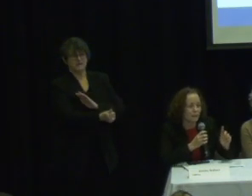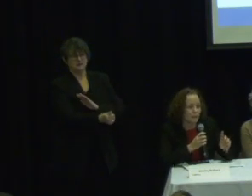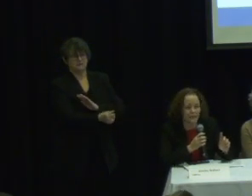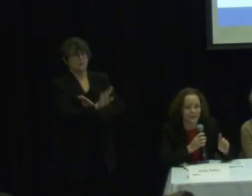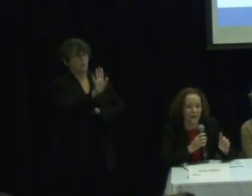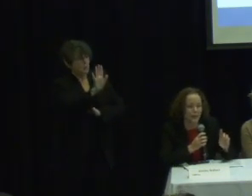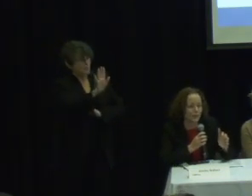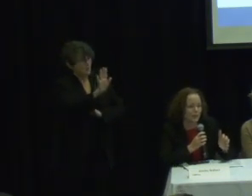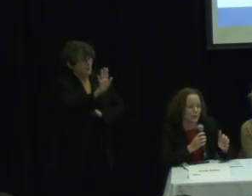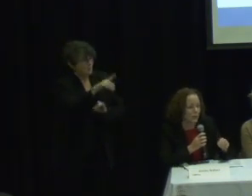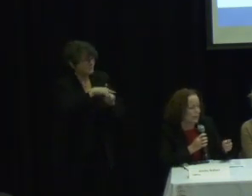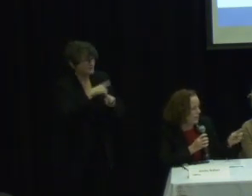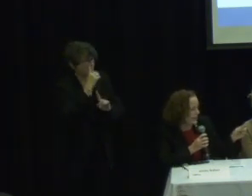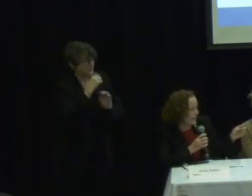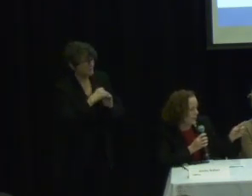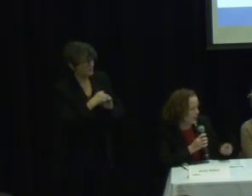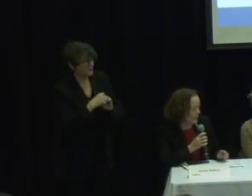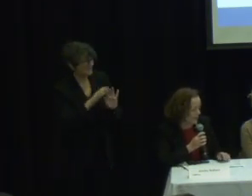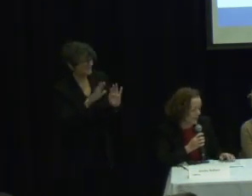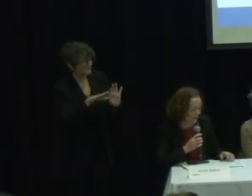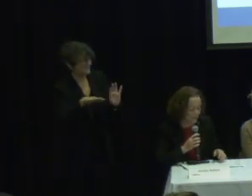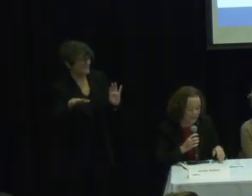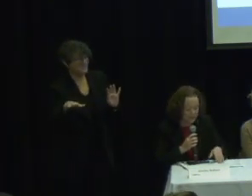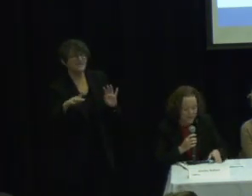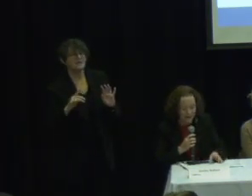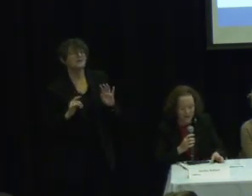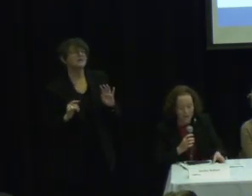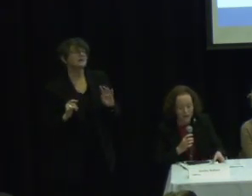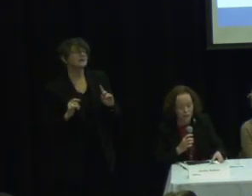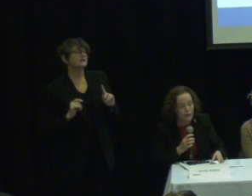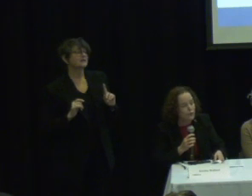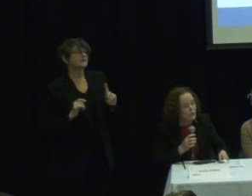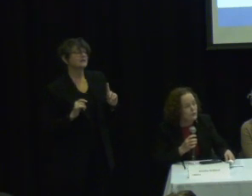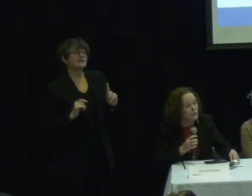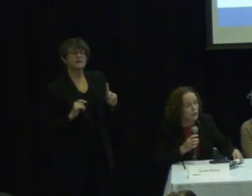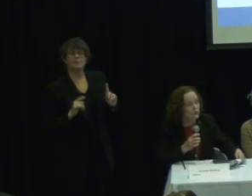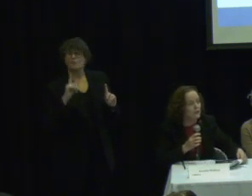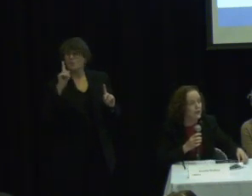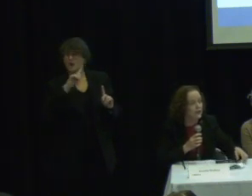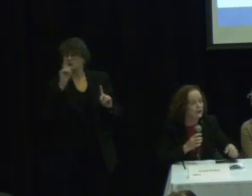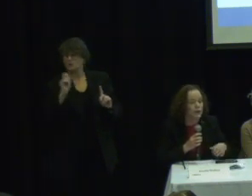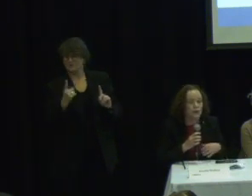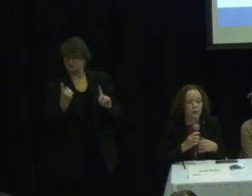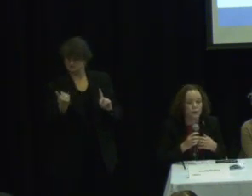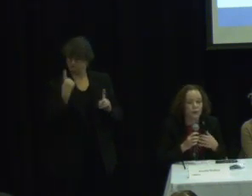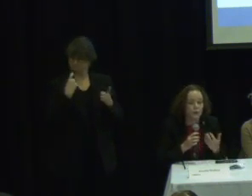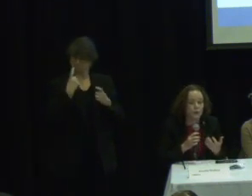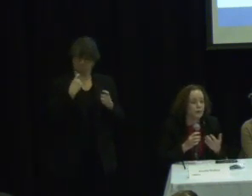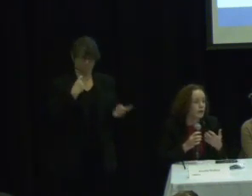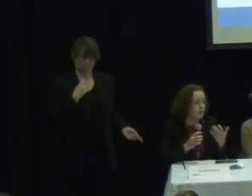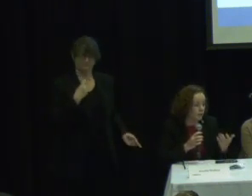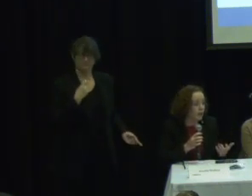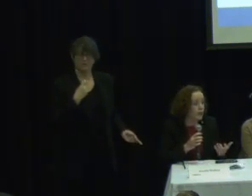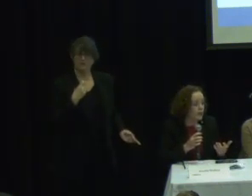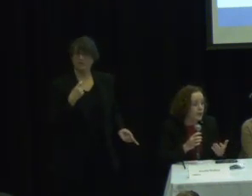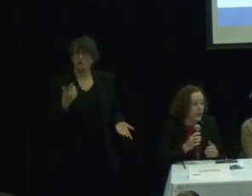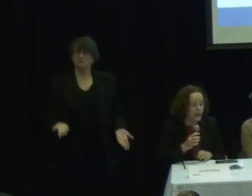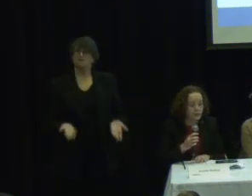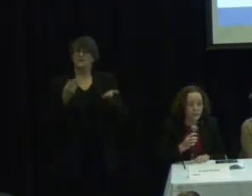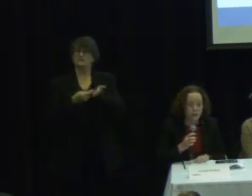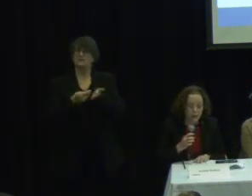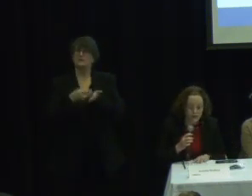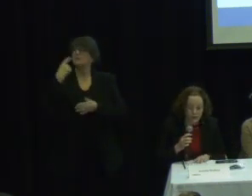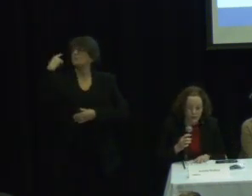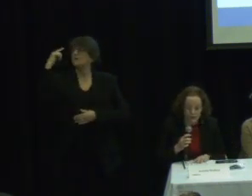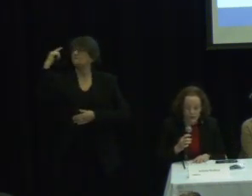And I will put in, I'll put in a quick plug and then turn it over to Nancy, that one of the questions that we often get is, what do you raise money for?